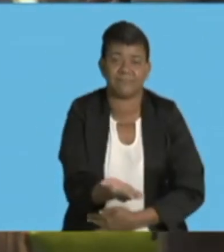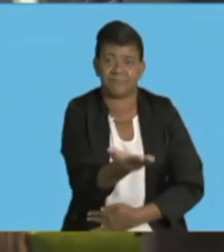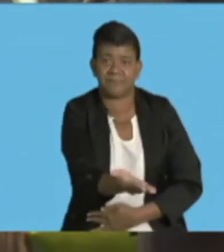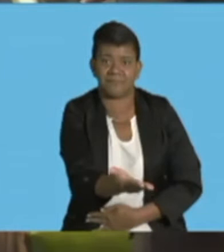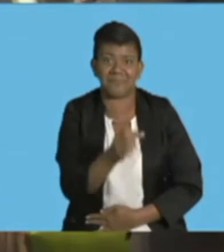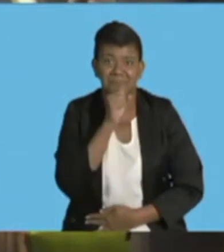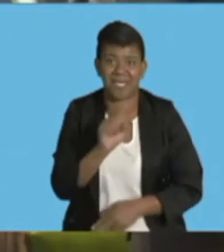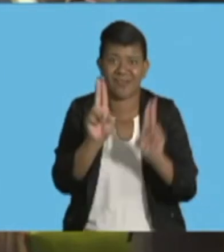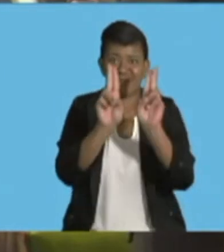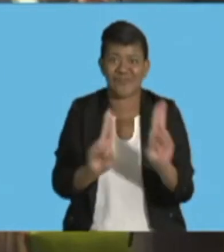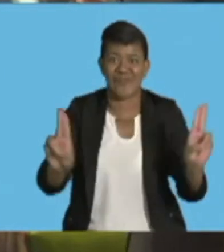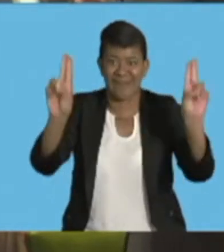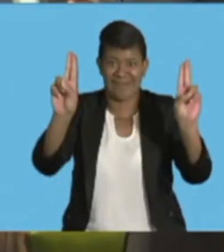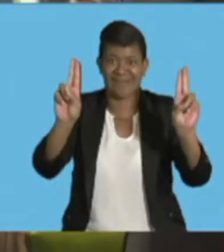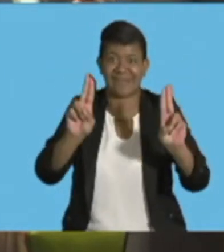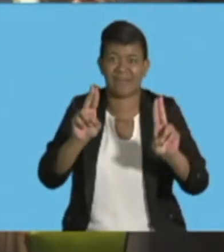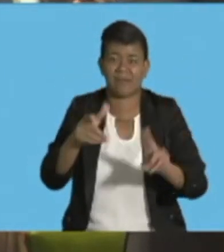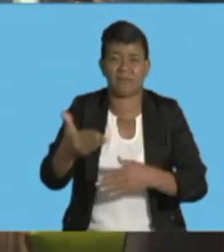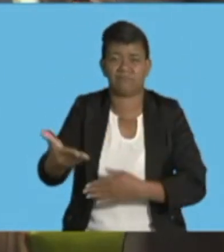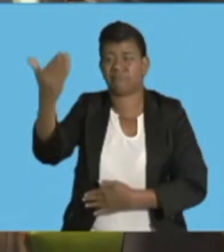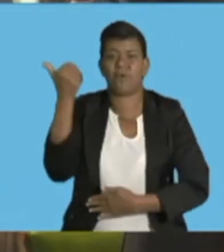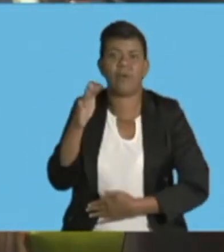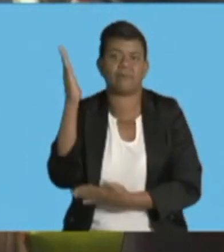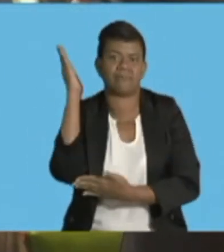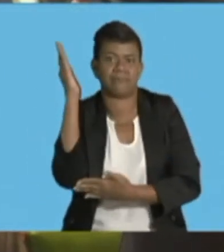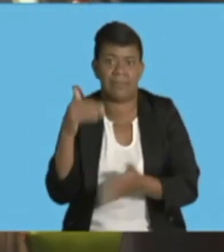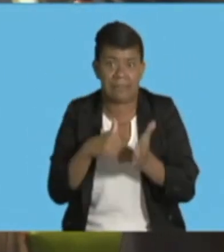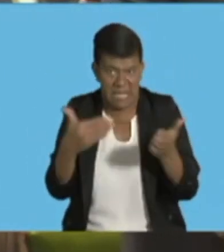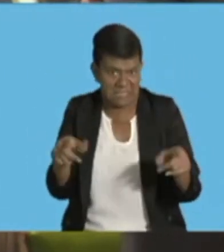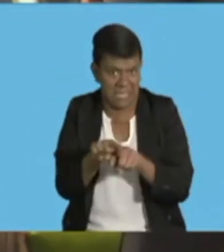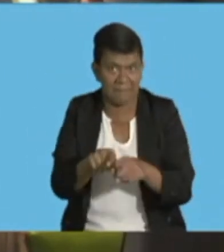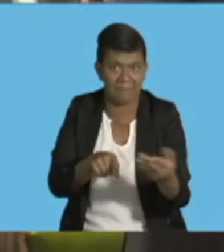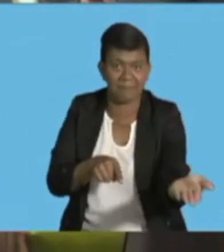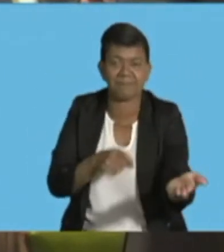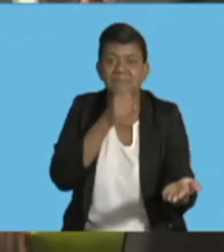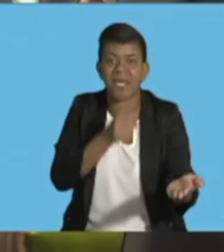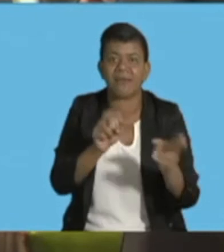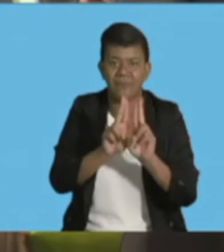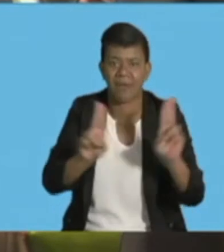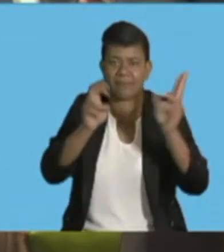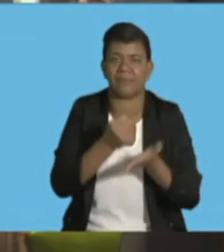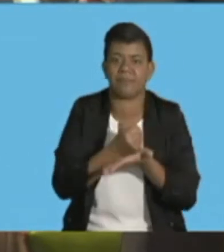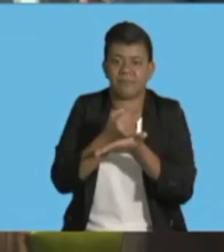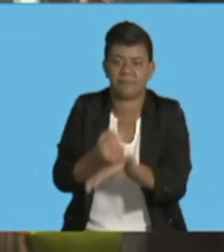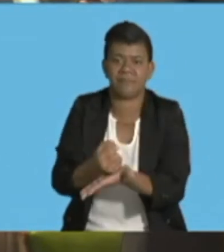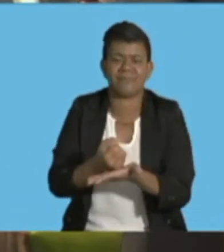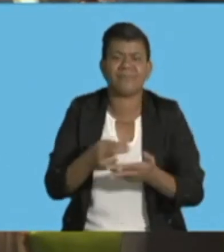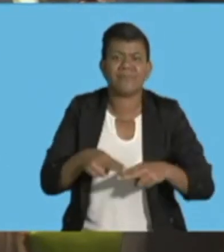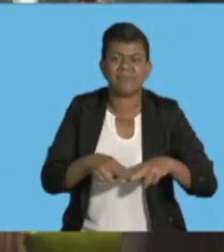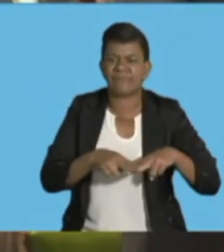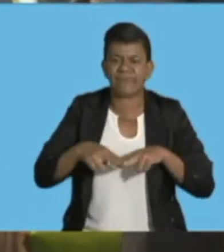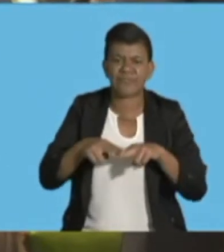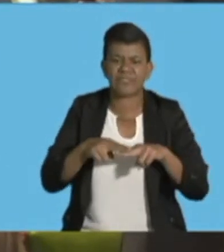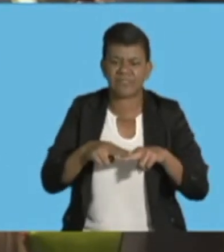Secretary-General, Fernando Espinosa. Mr. Speaker, sir, we've also made a comment, as we've said earlier